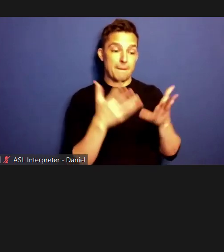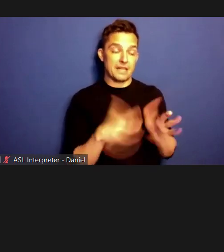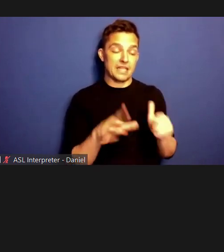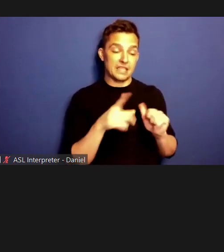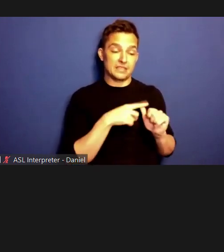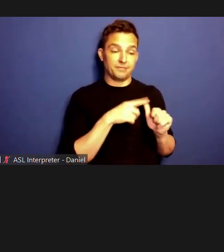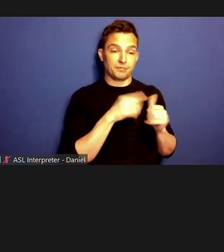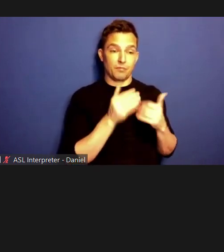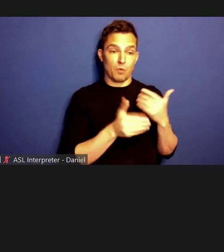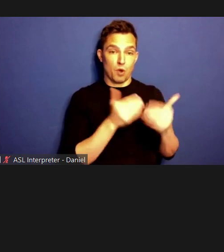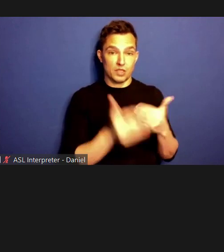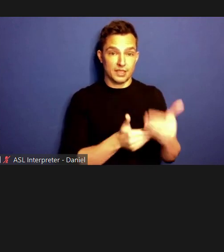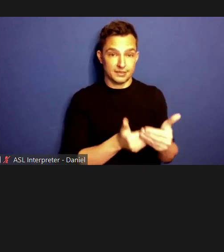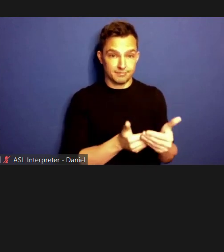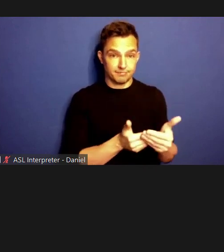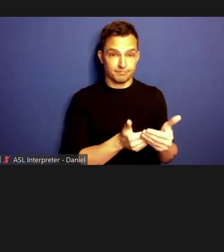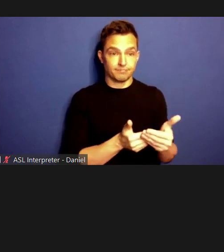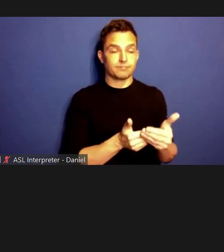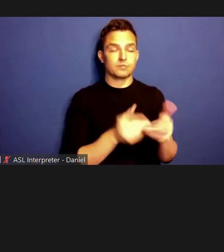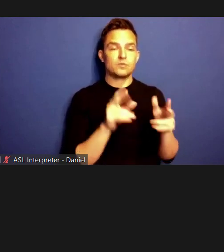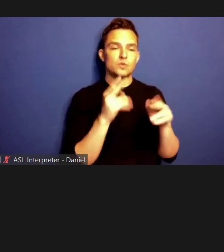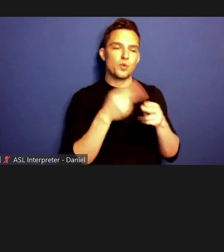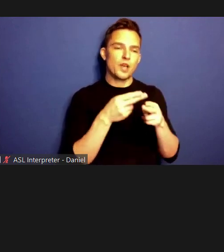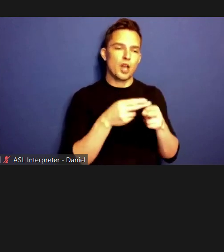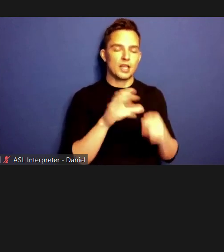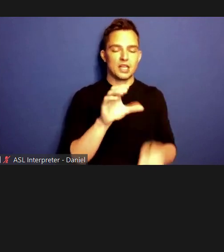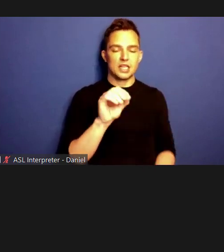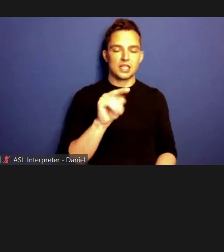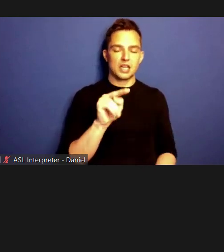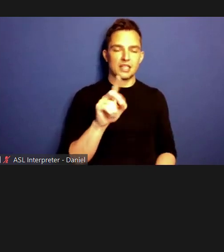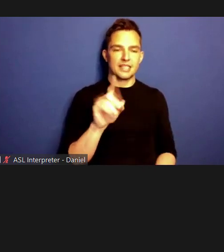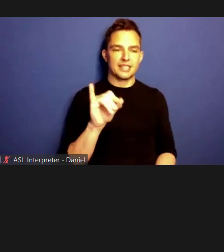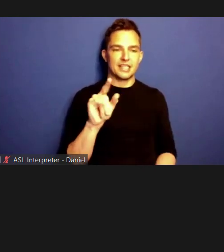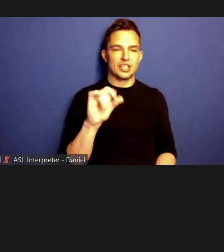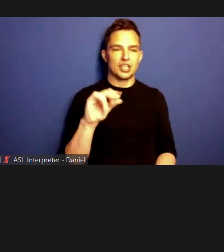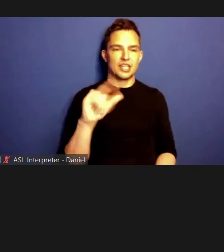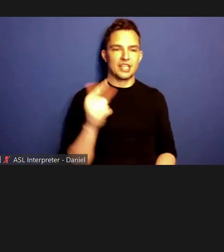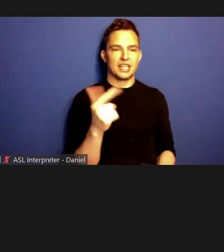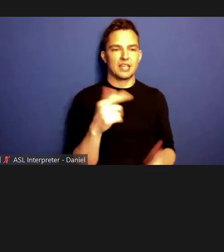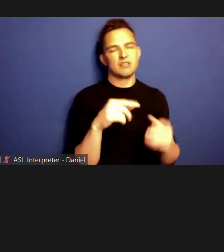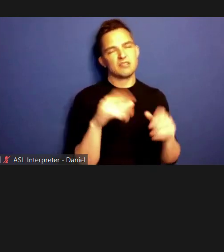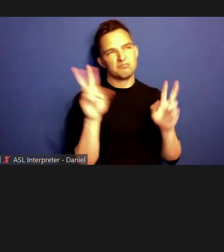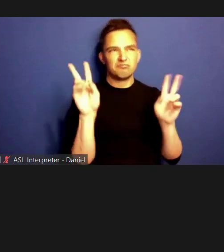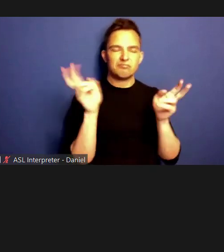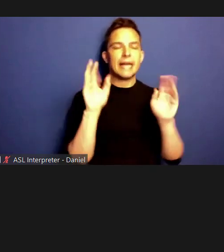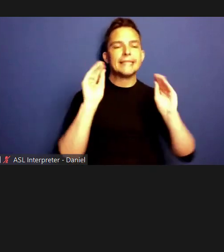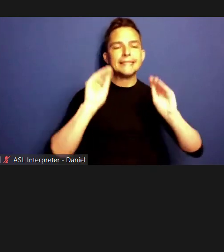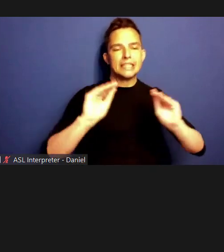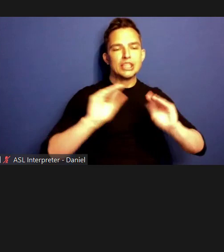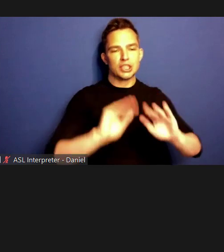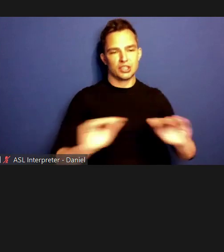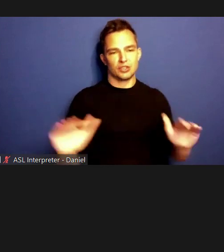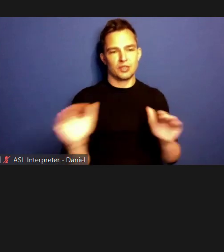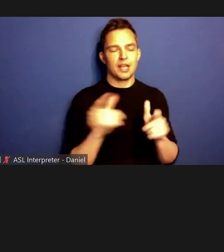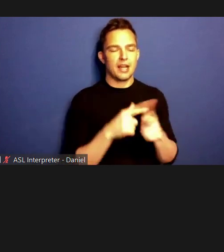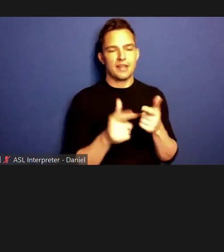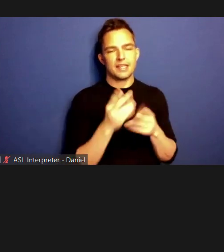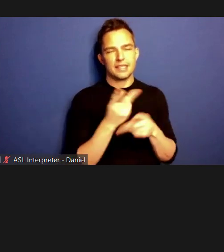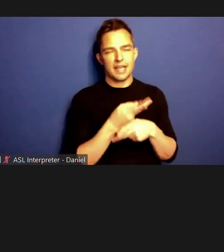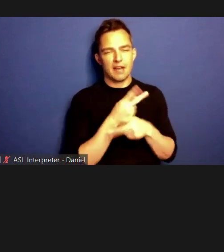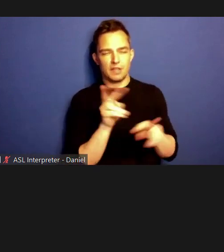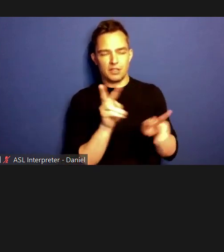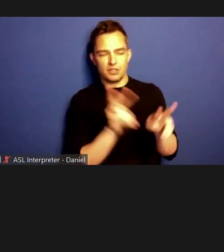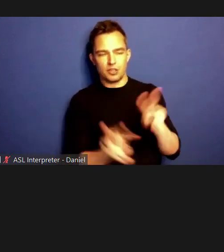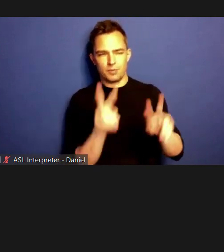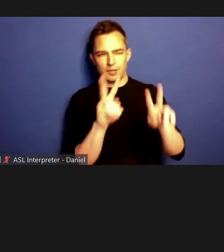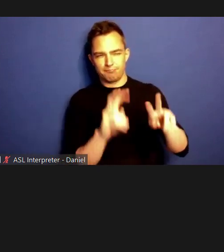initial process we refer to as conditioning or teaching the children, and then carefully determining whether or